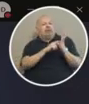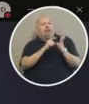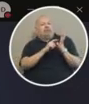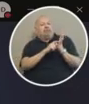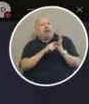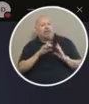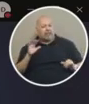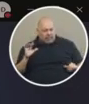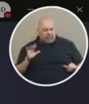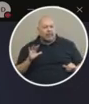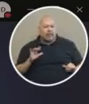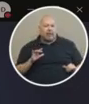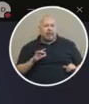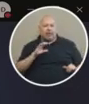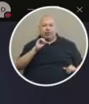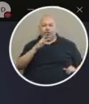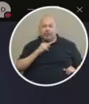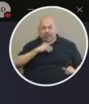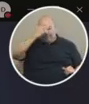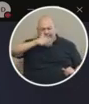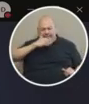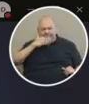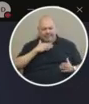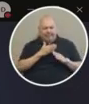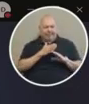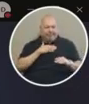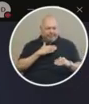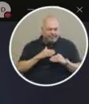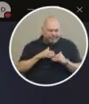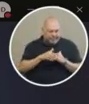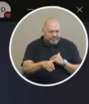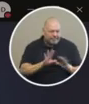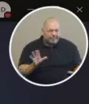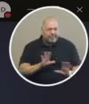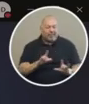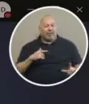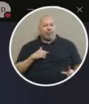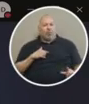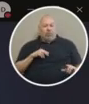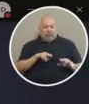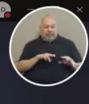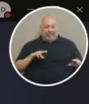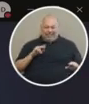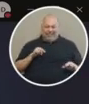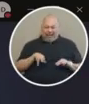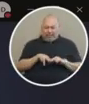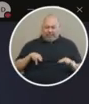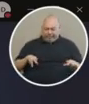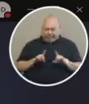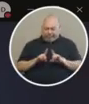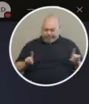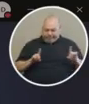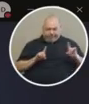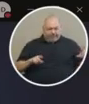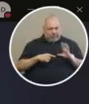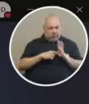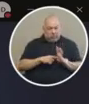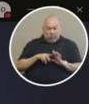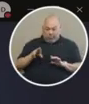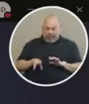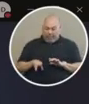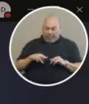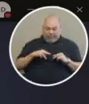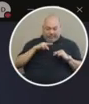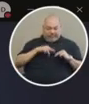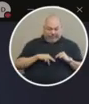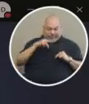they put up a plexiglass shield between the customer and the cashier. They put tape on the floor to keep that social distancing, and you should stand on the little X